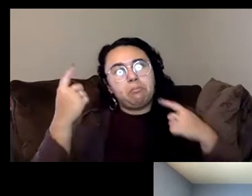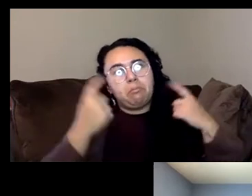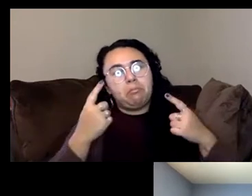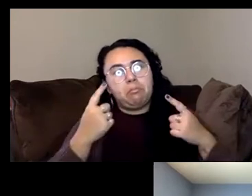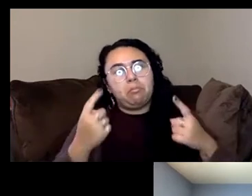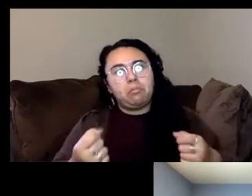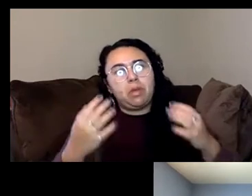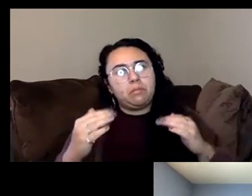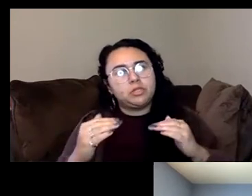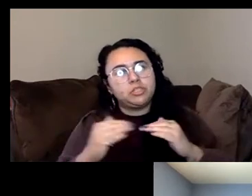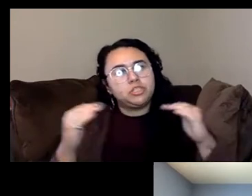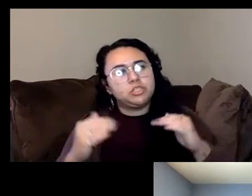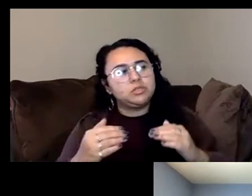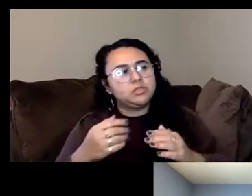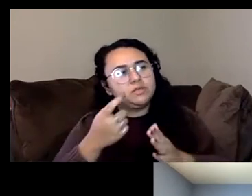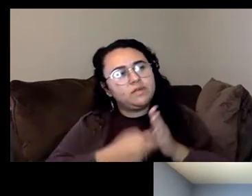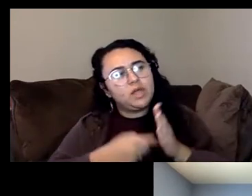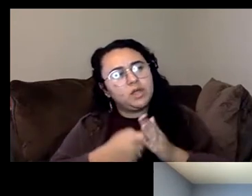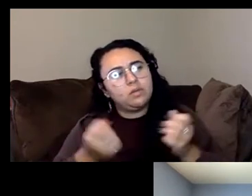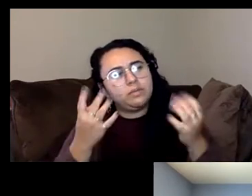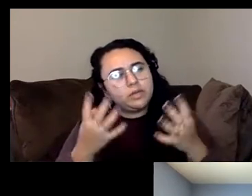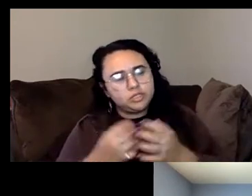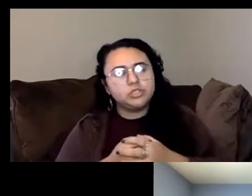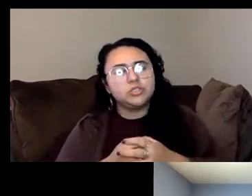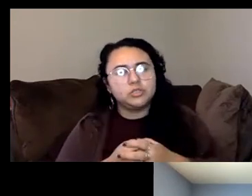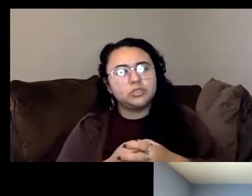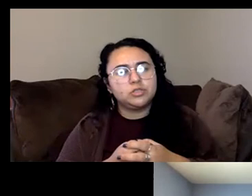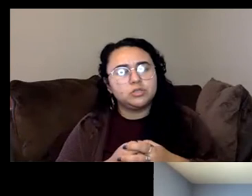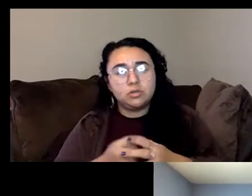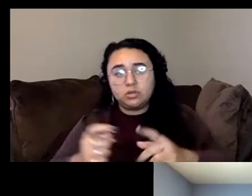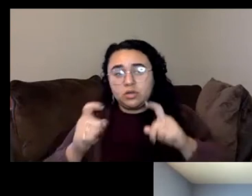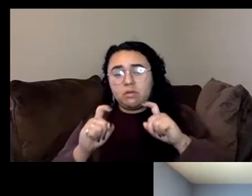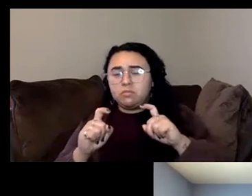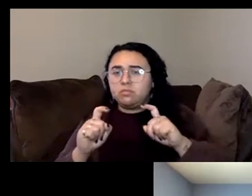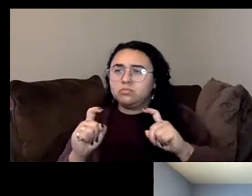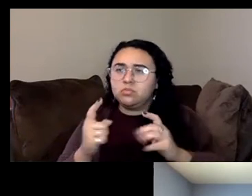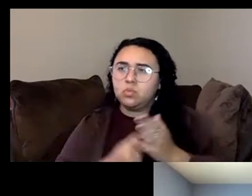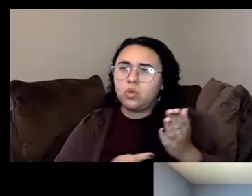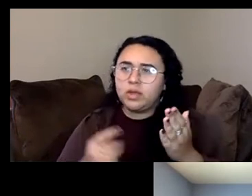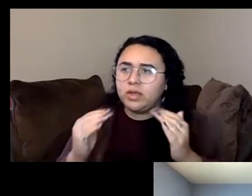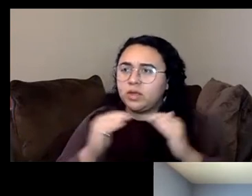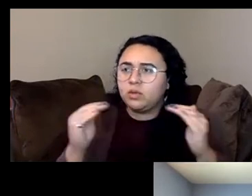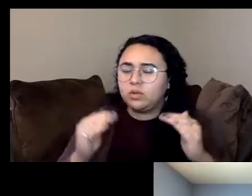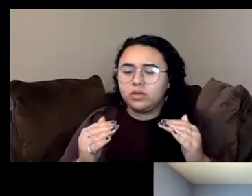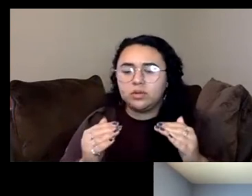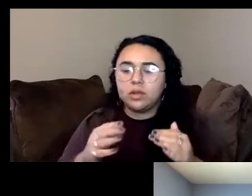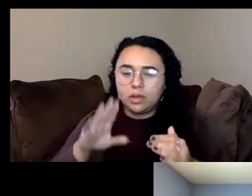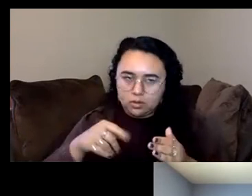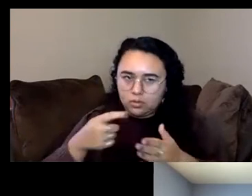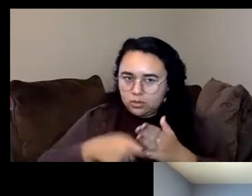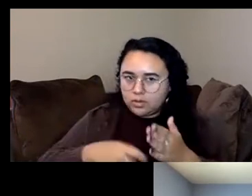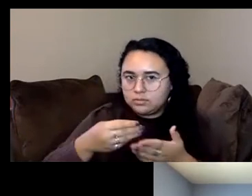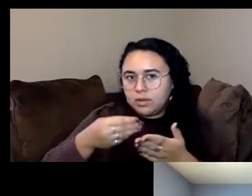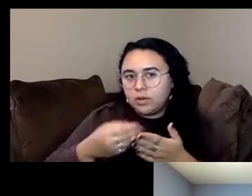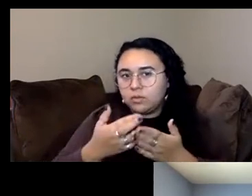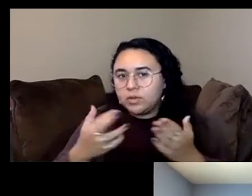was equal to what the organization gives, right? I know that it costs sort of money and resources to sort of